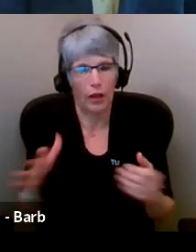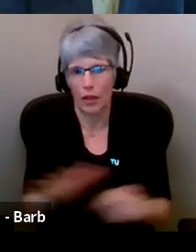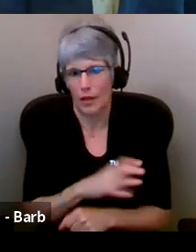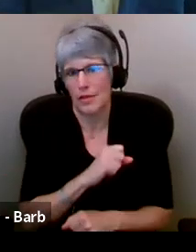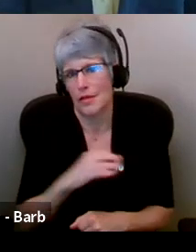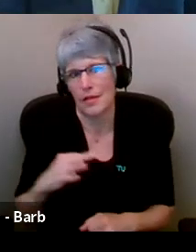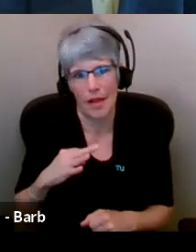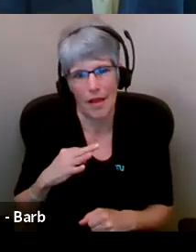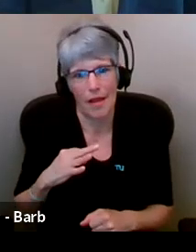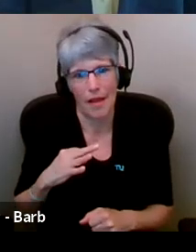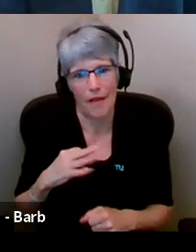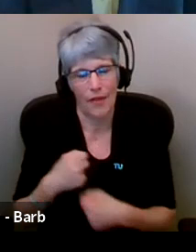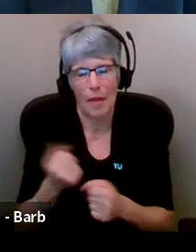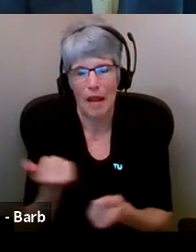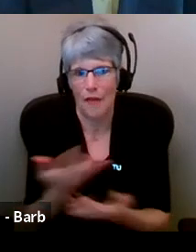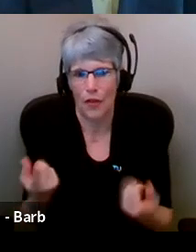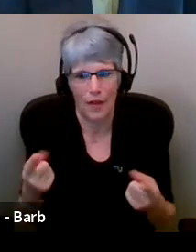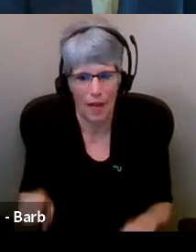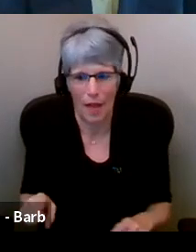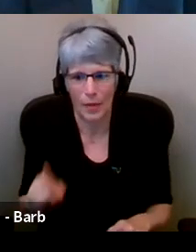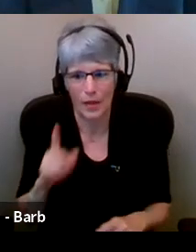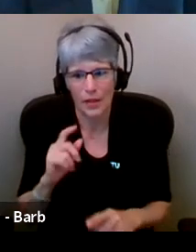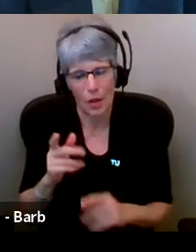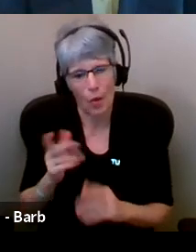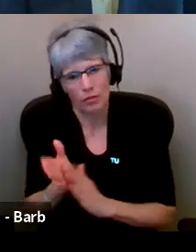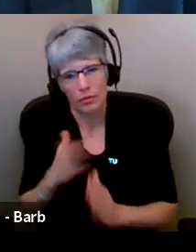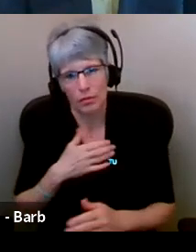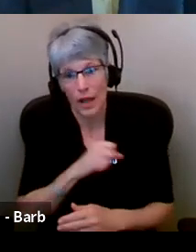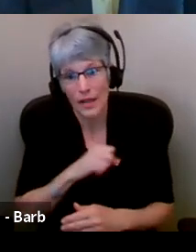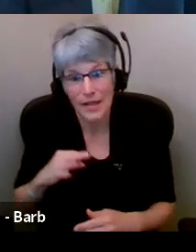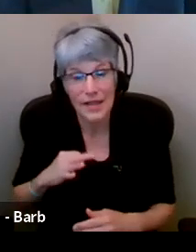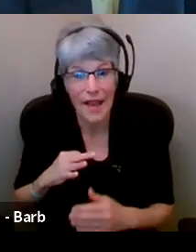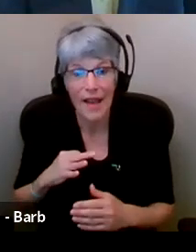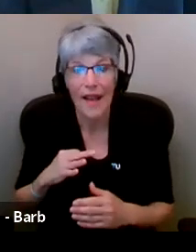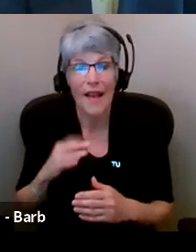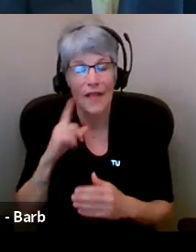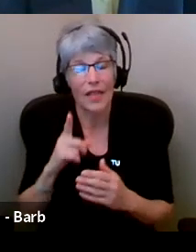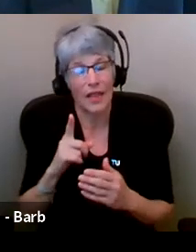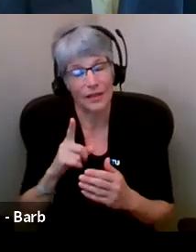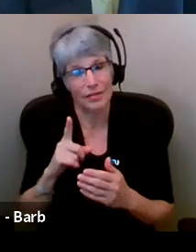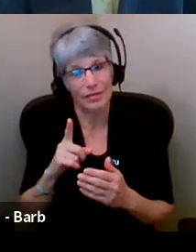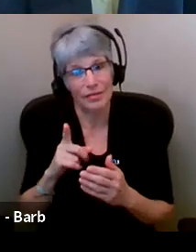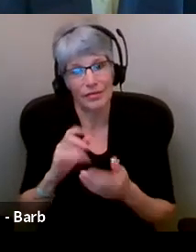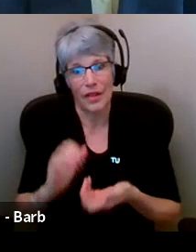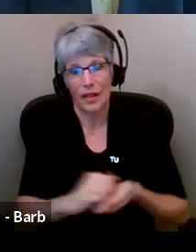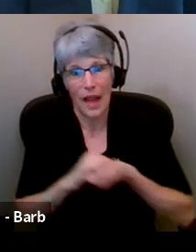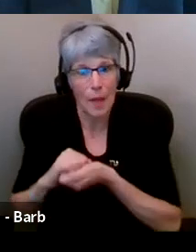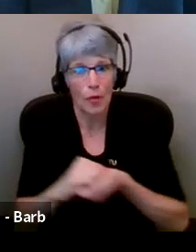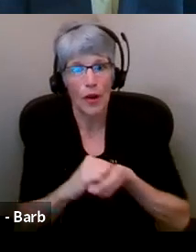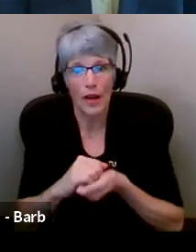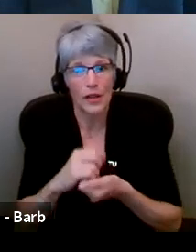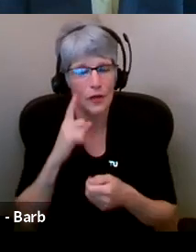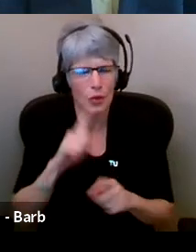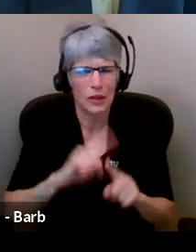made everything happen. So I'll mention ANF staff specifically, but I would go beyond that and say the collaboration across areas and